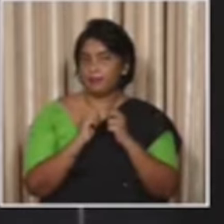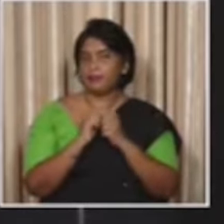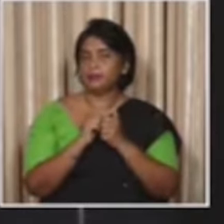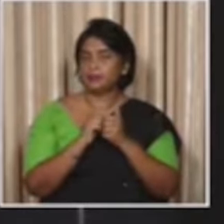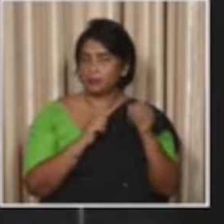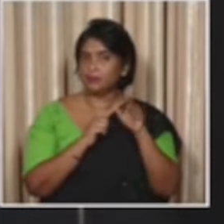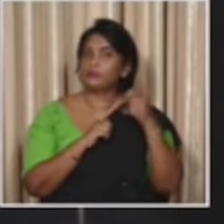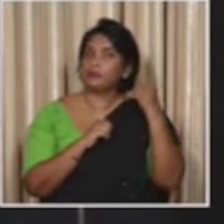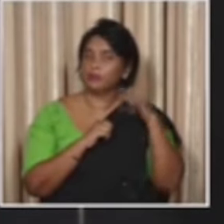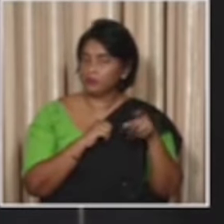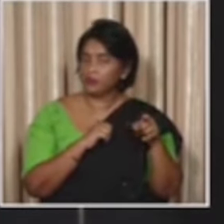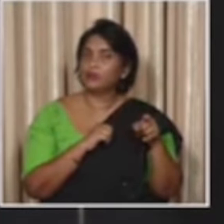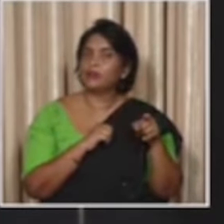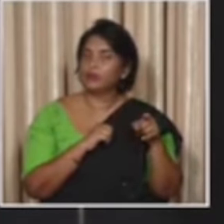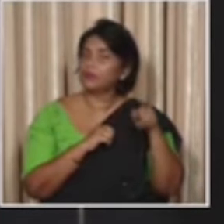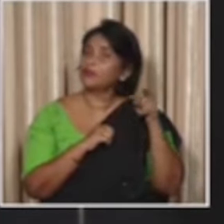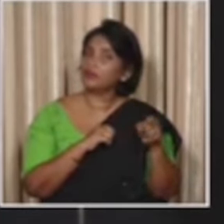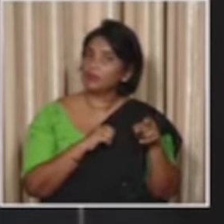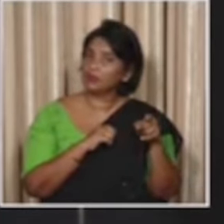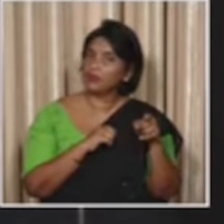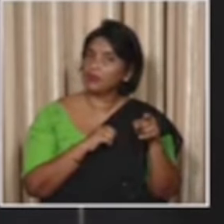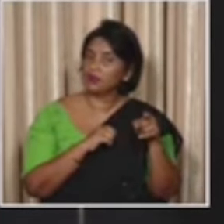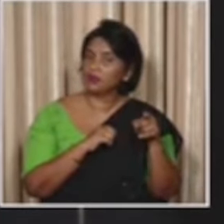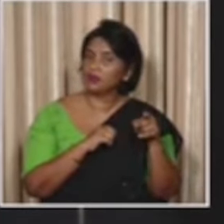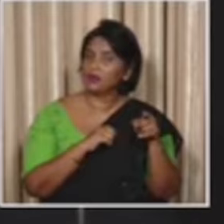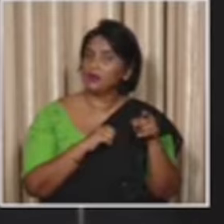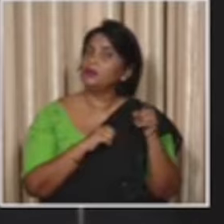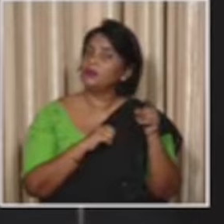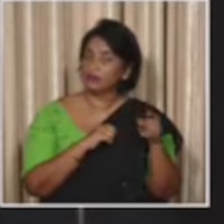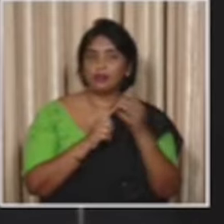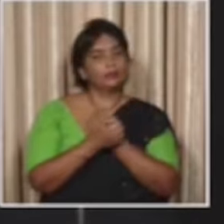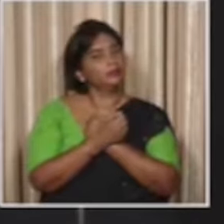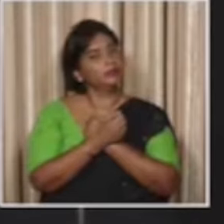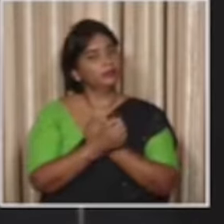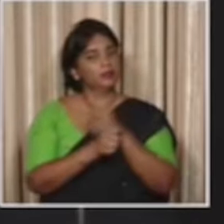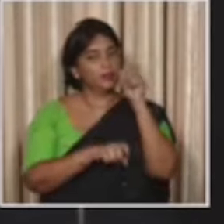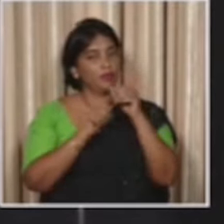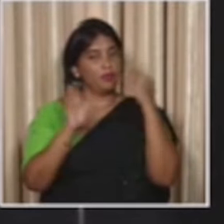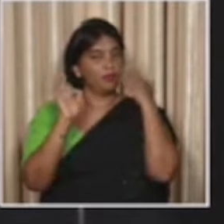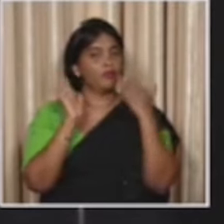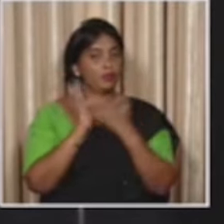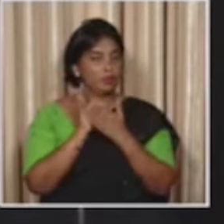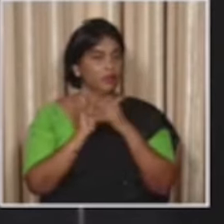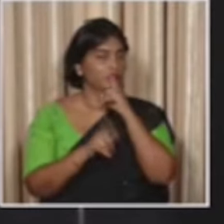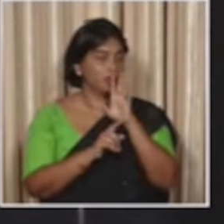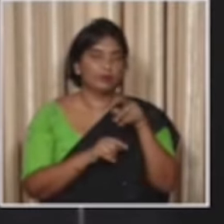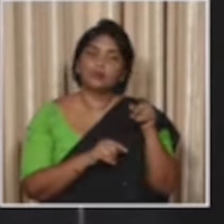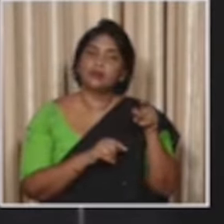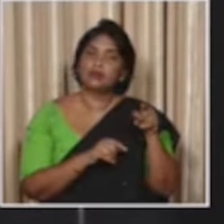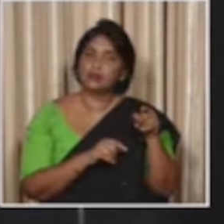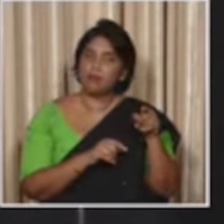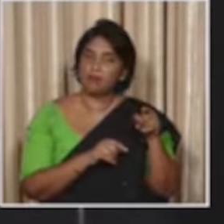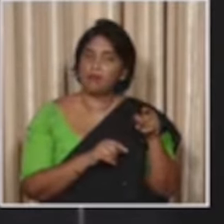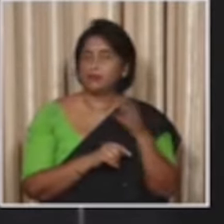Therefore, we see the hostages is simply a sideshow. So, now that even by yesterday,